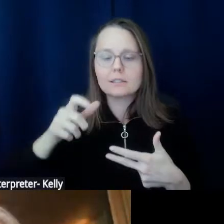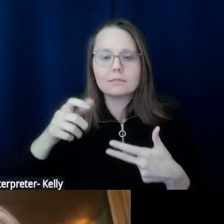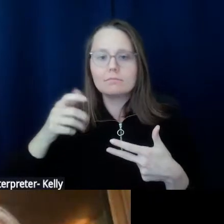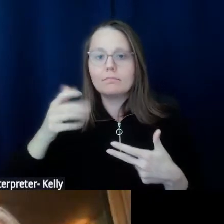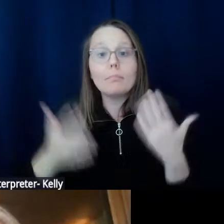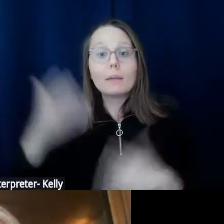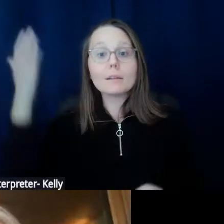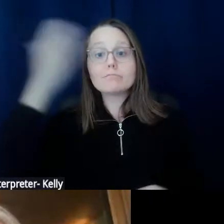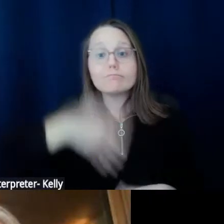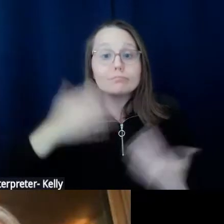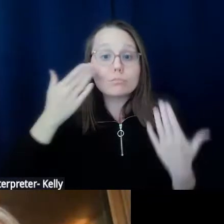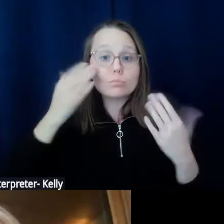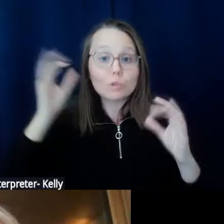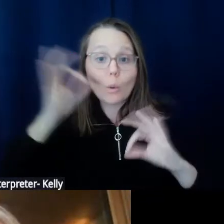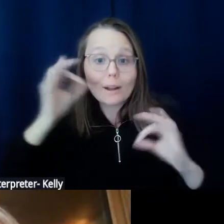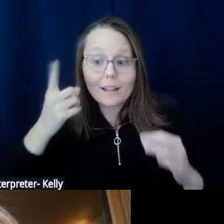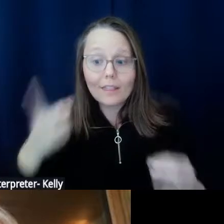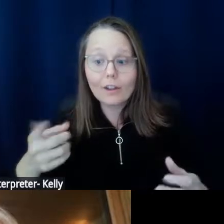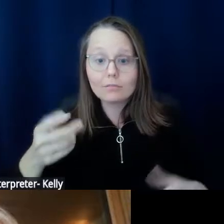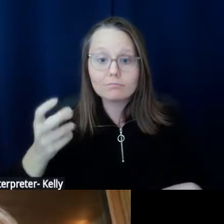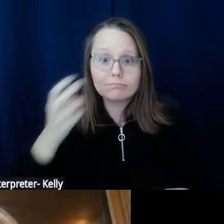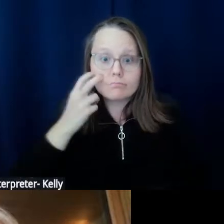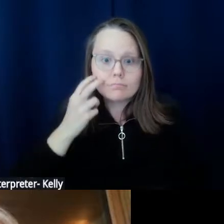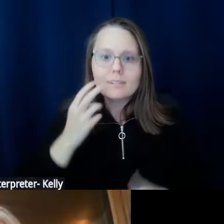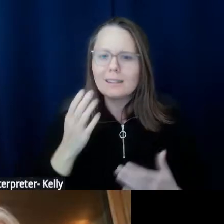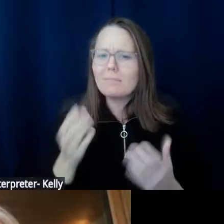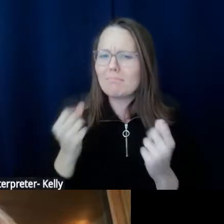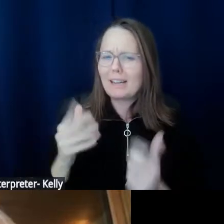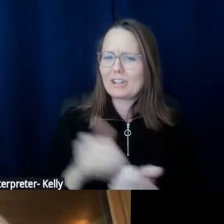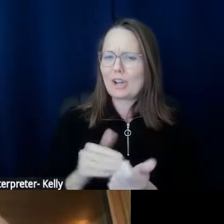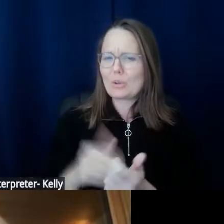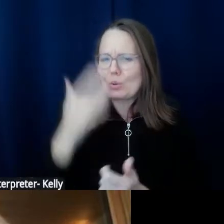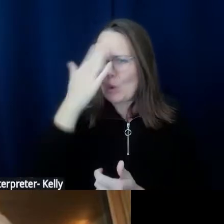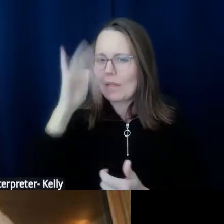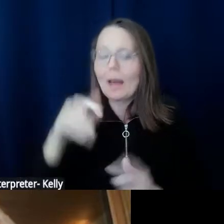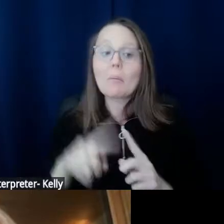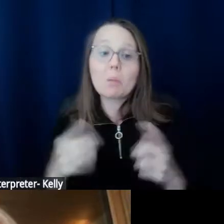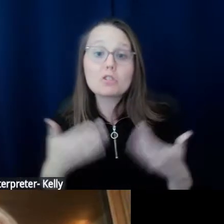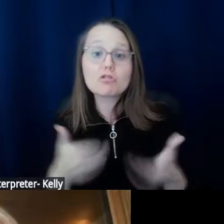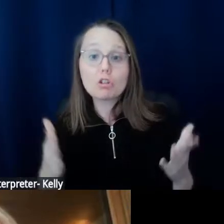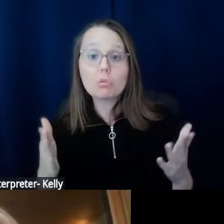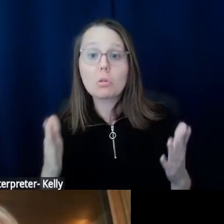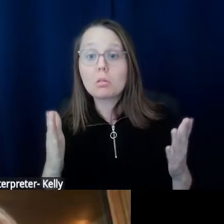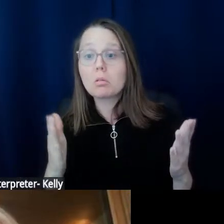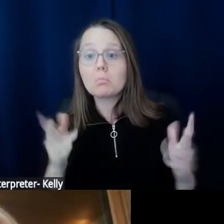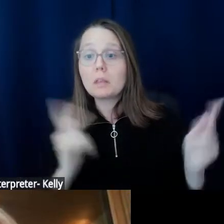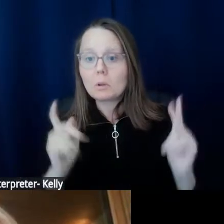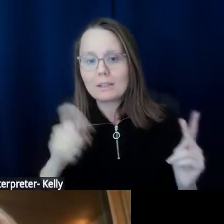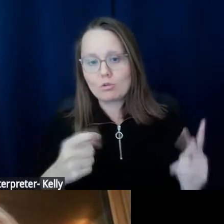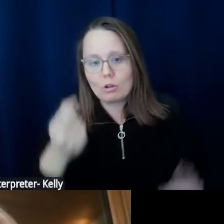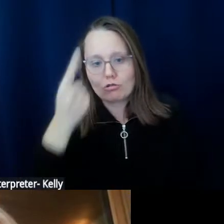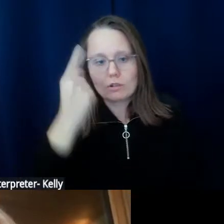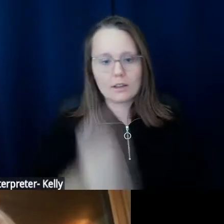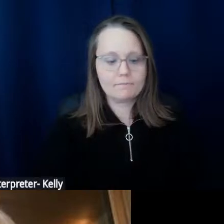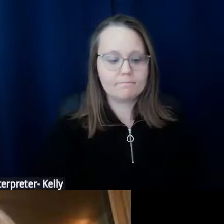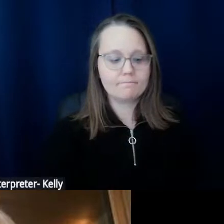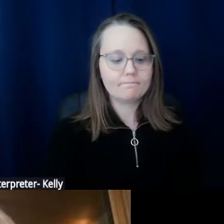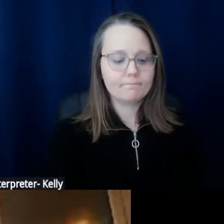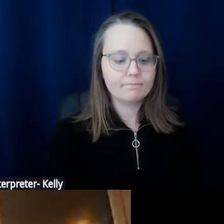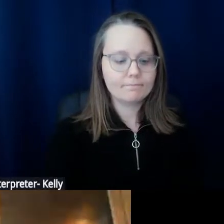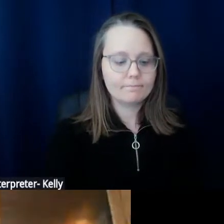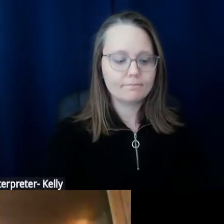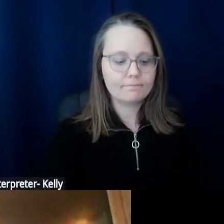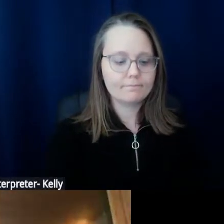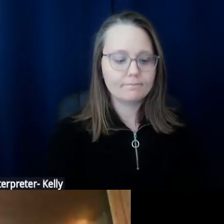have no idea that they're visually impaired. I think a lot of physicians understand that. That's more just general public of the world that needs to understand that. But that's what I would